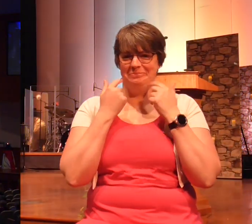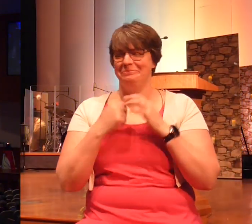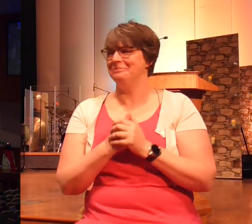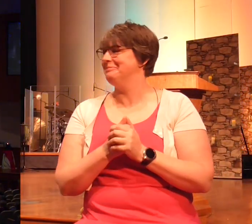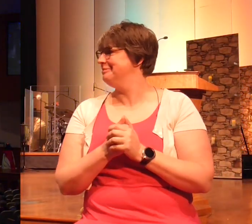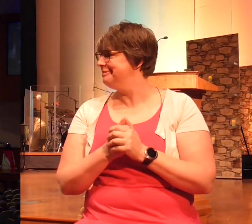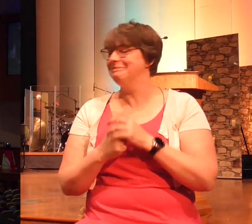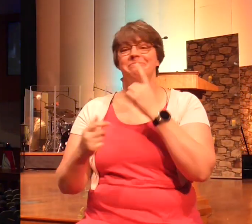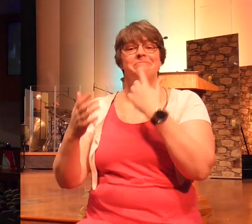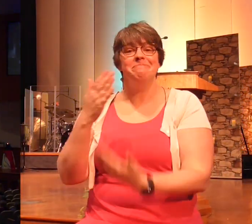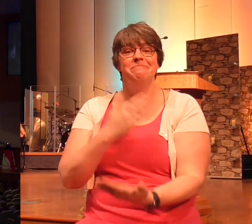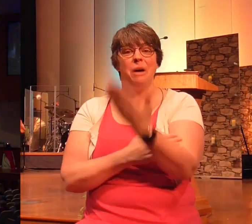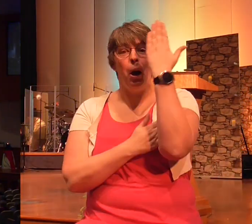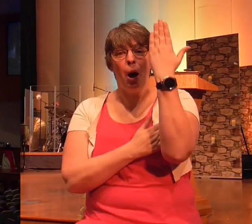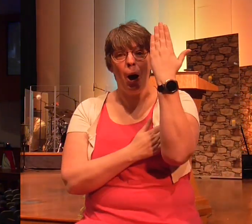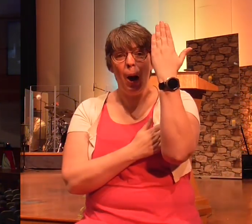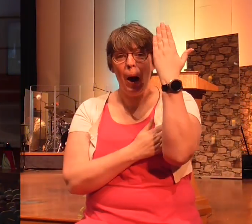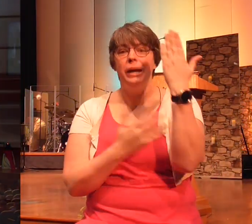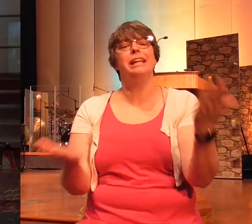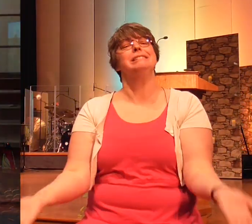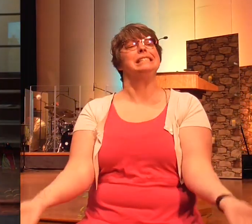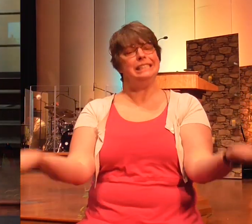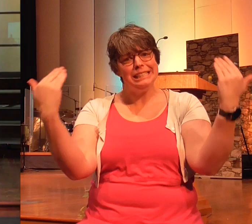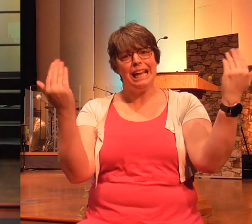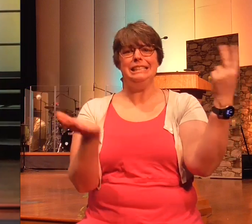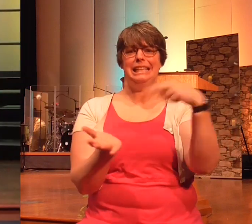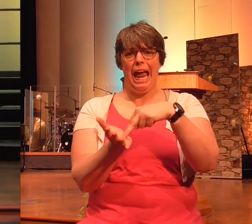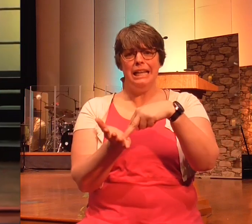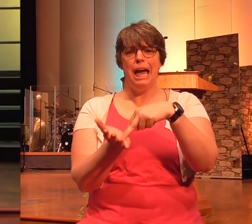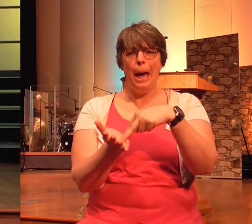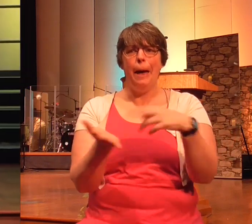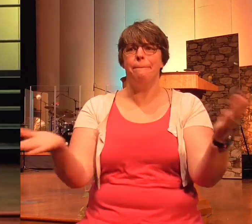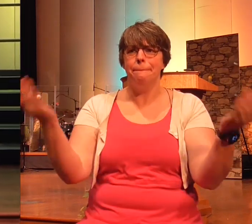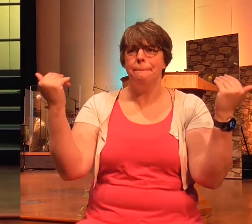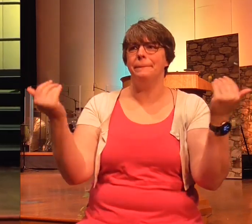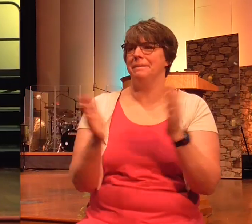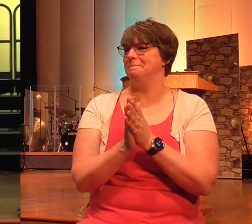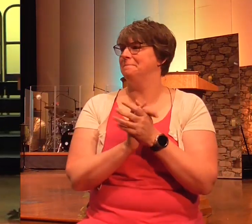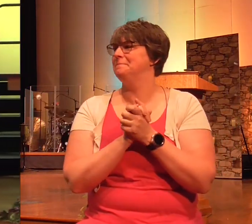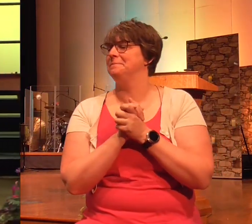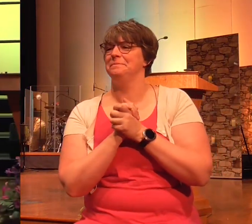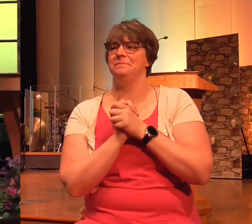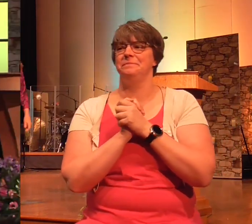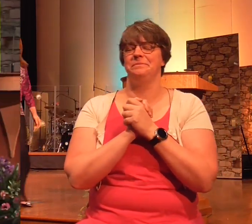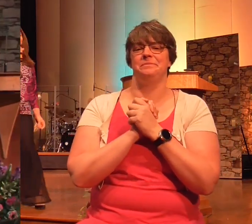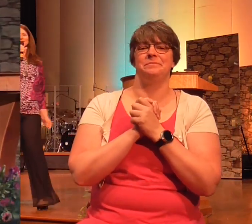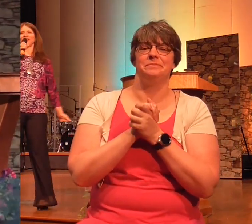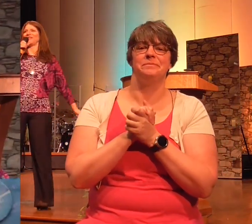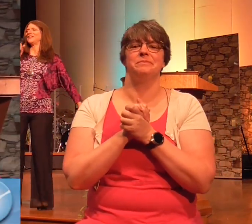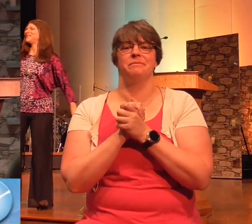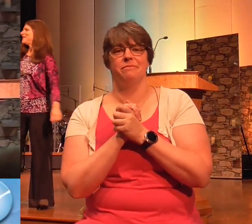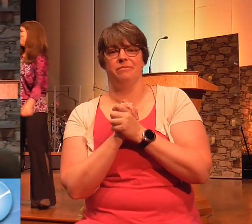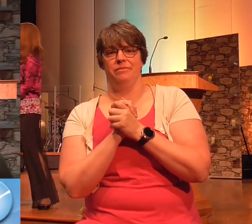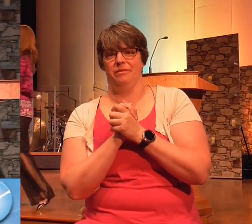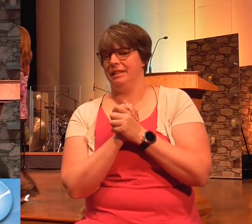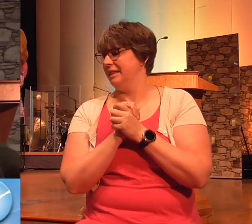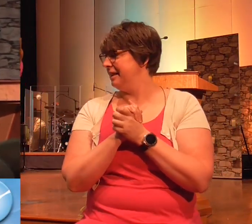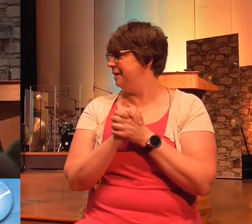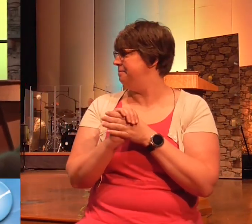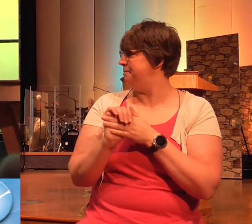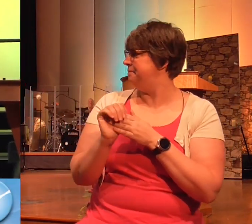Good morning. Stand if you are able. Let's sing together. Oh, I see